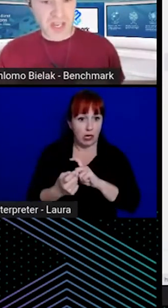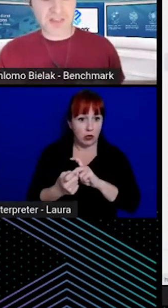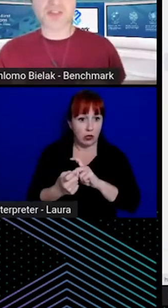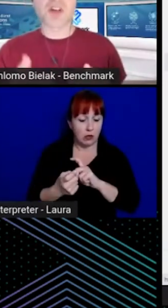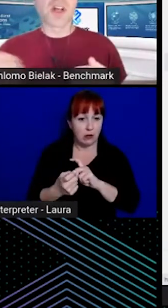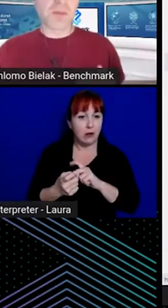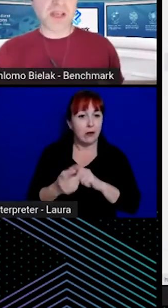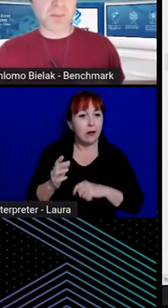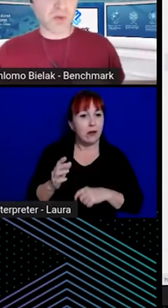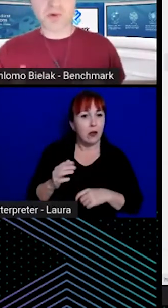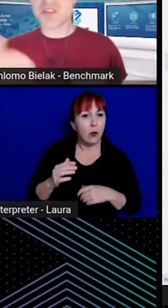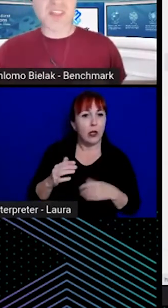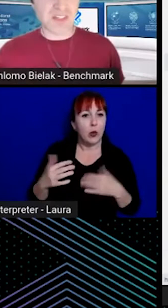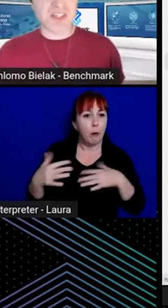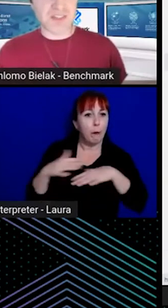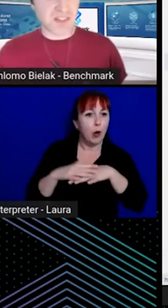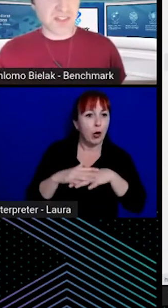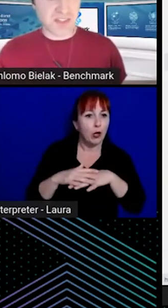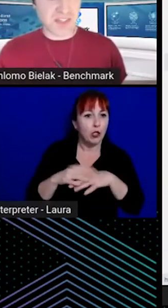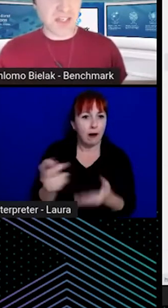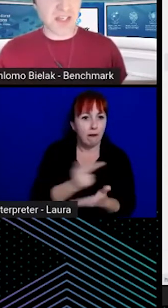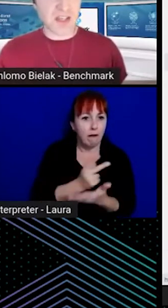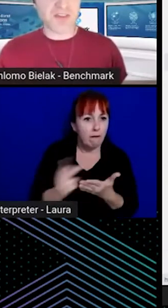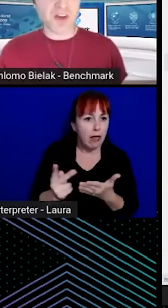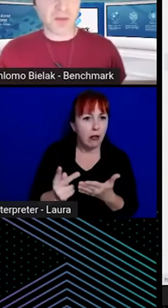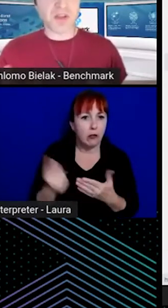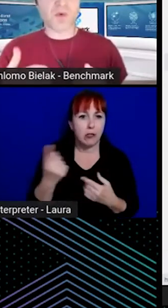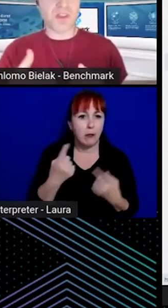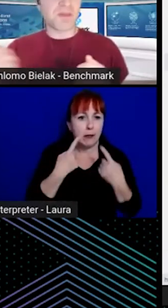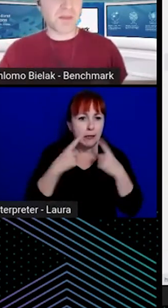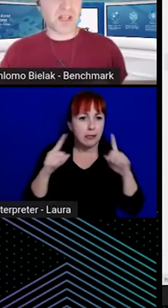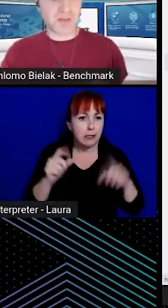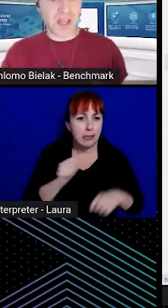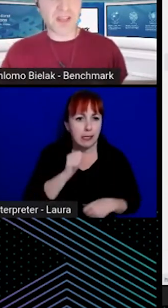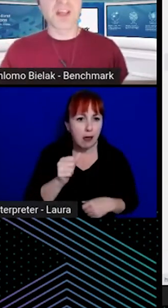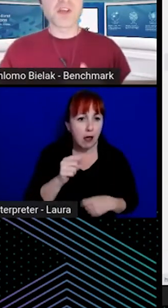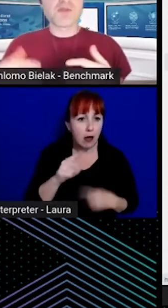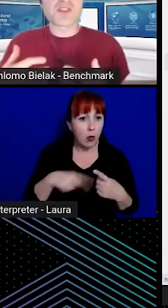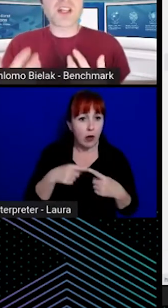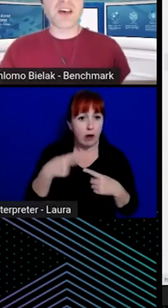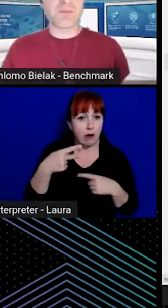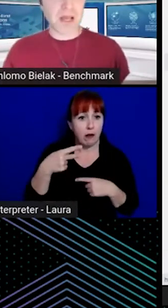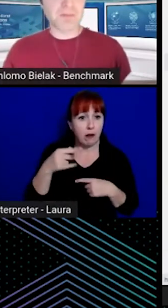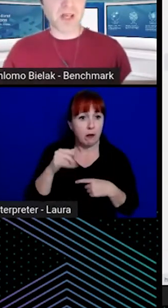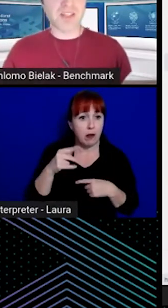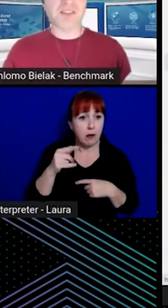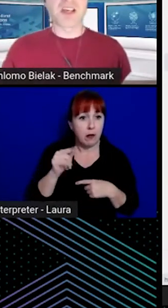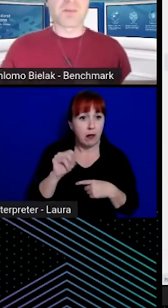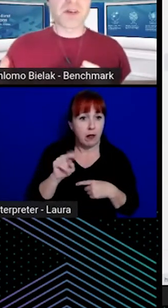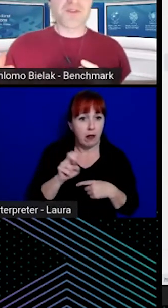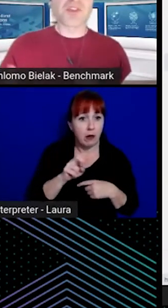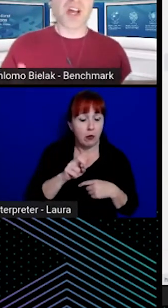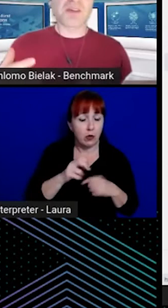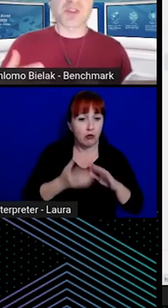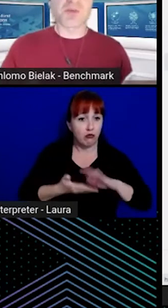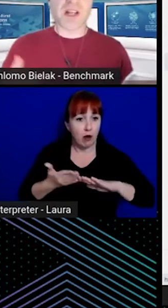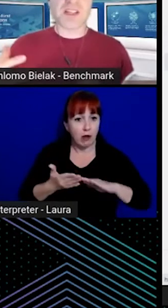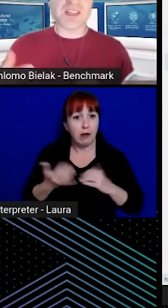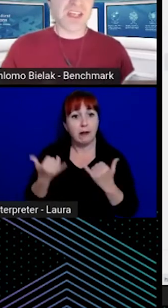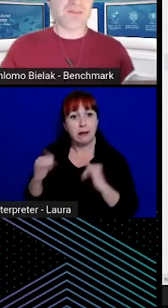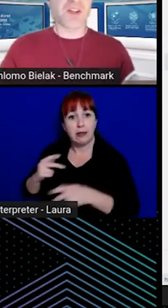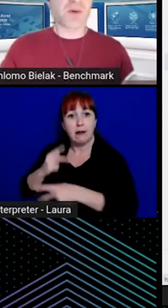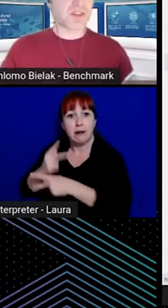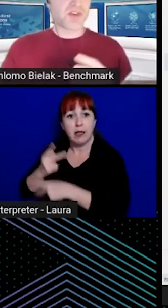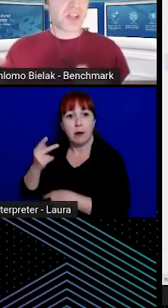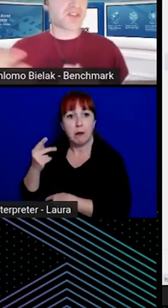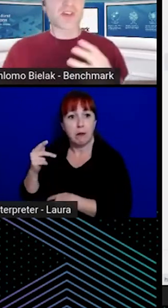to the next or make a pull request and it didn't succeed in the environment when the pipeline ran. You still have pipelines, but if you tie them directly